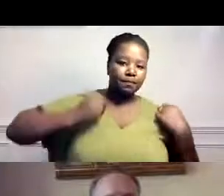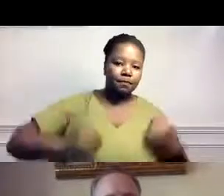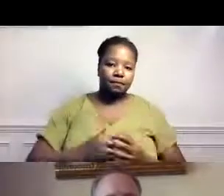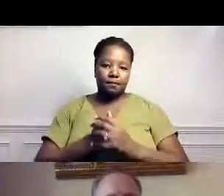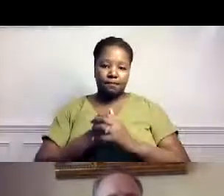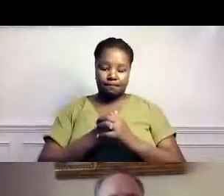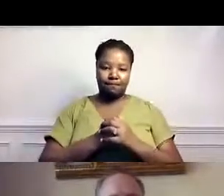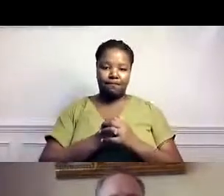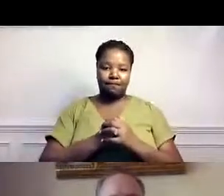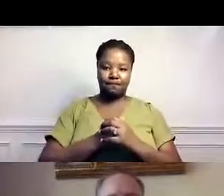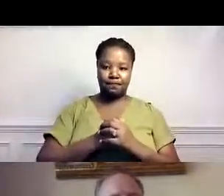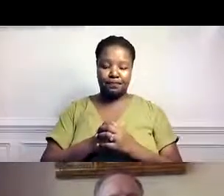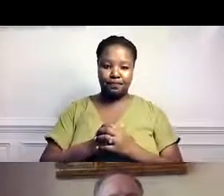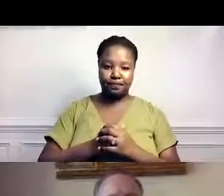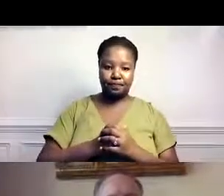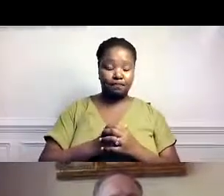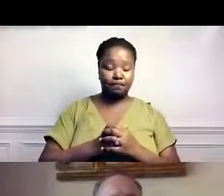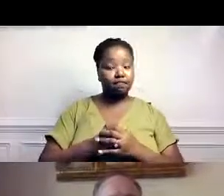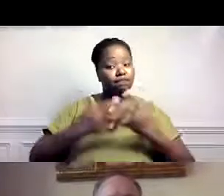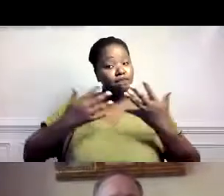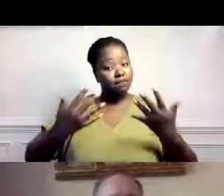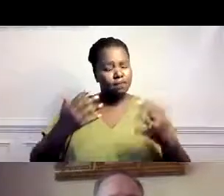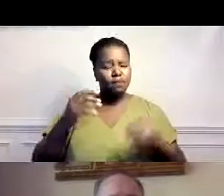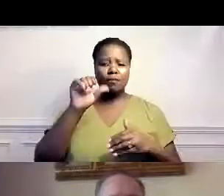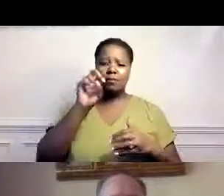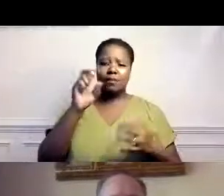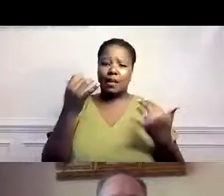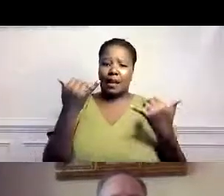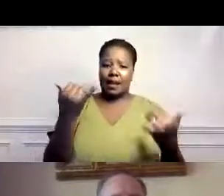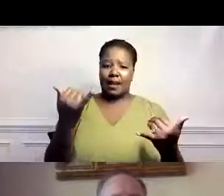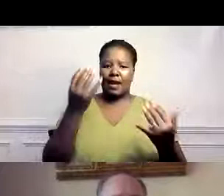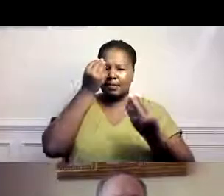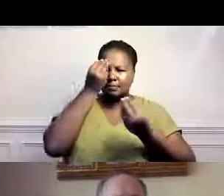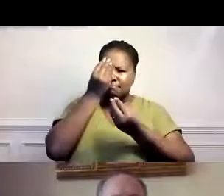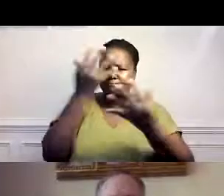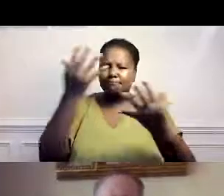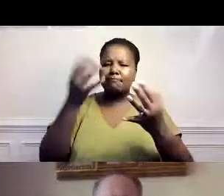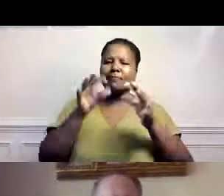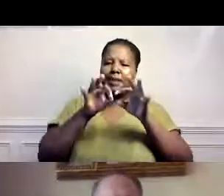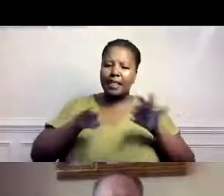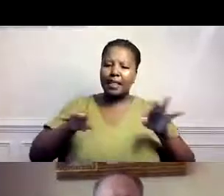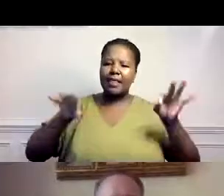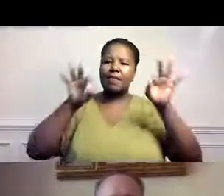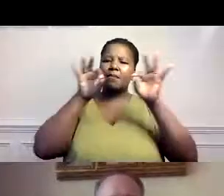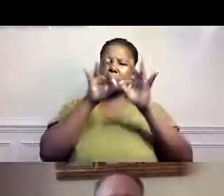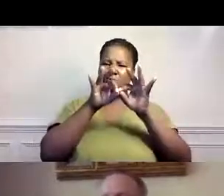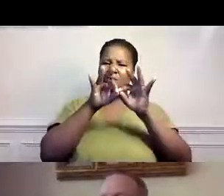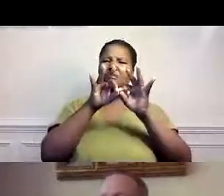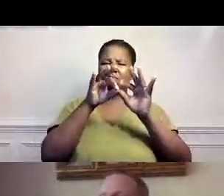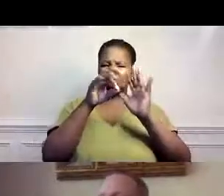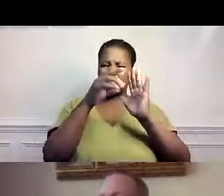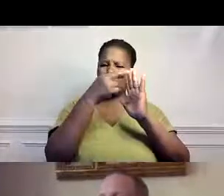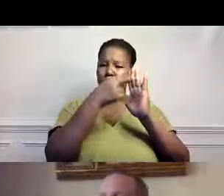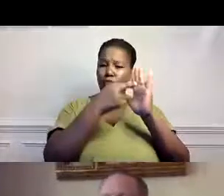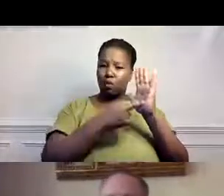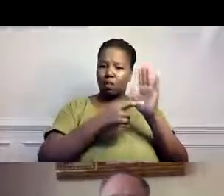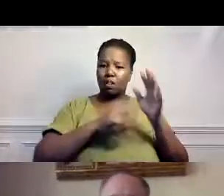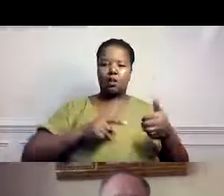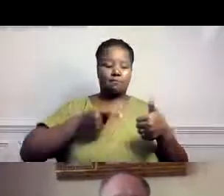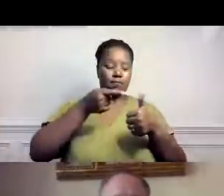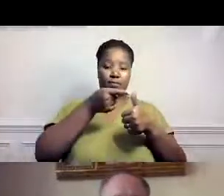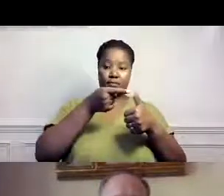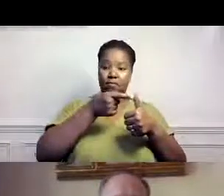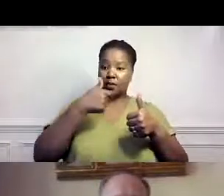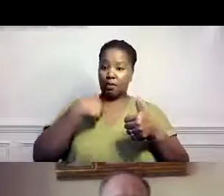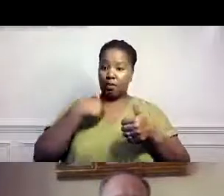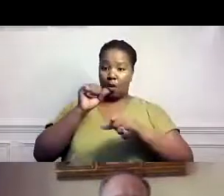So we have some important guiding principles. One is we want to be transparent about all the work we're